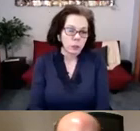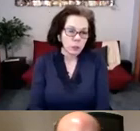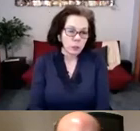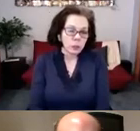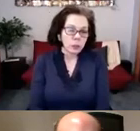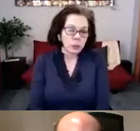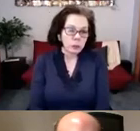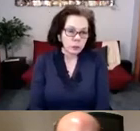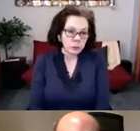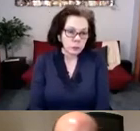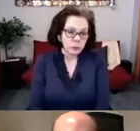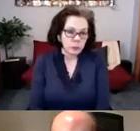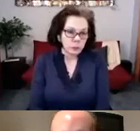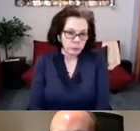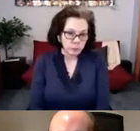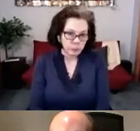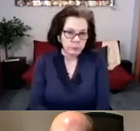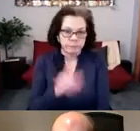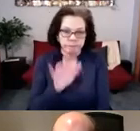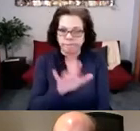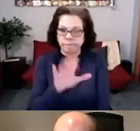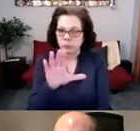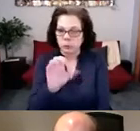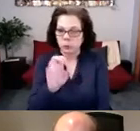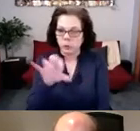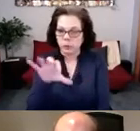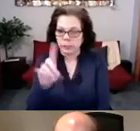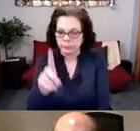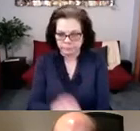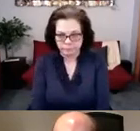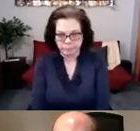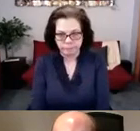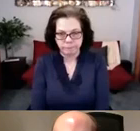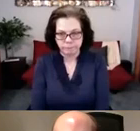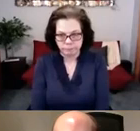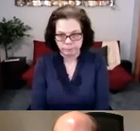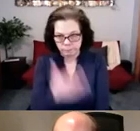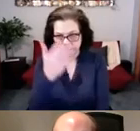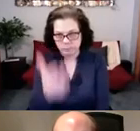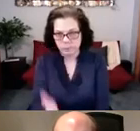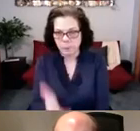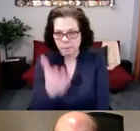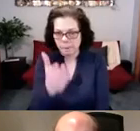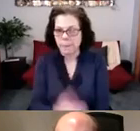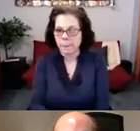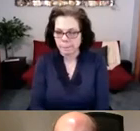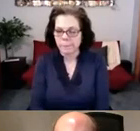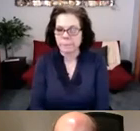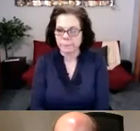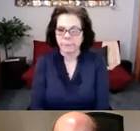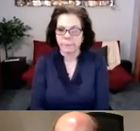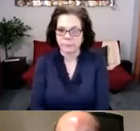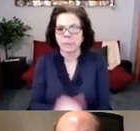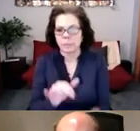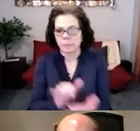to the COVID dashboard. Mm-hmm. And that's where you'll be able to reference